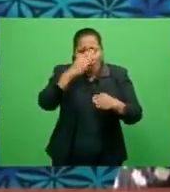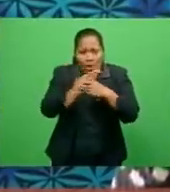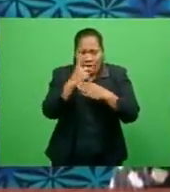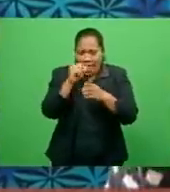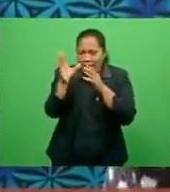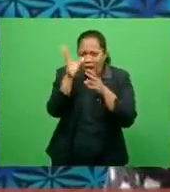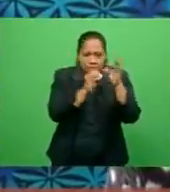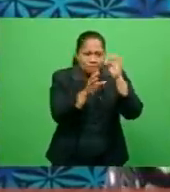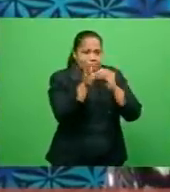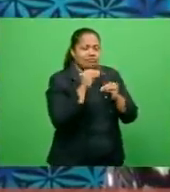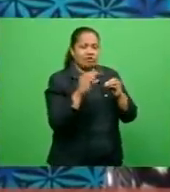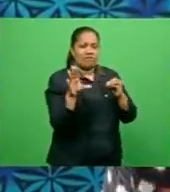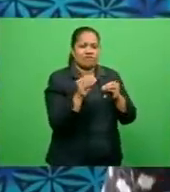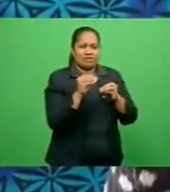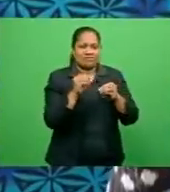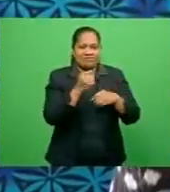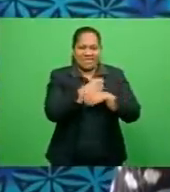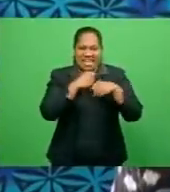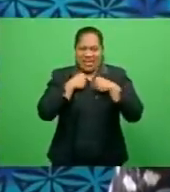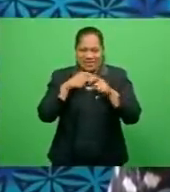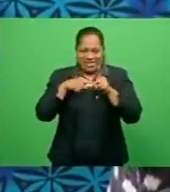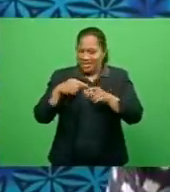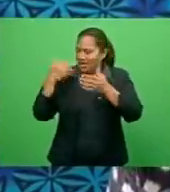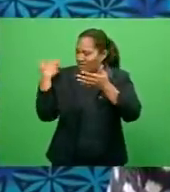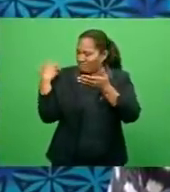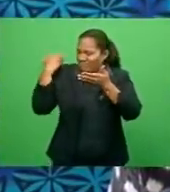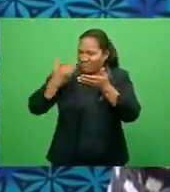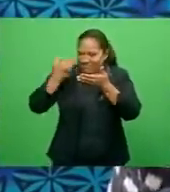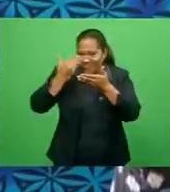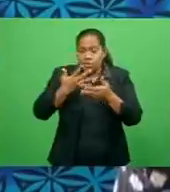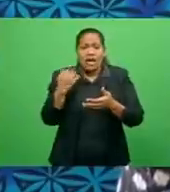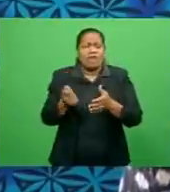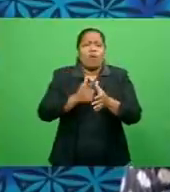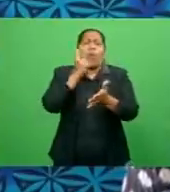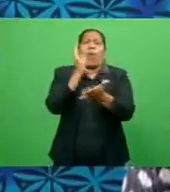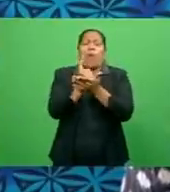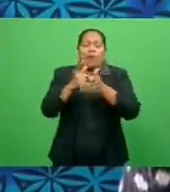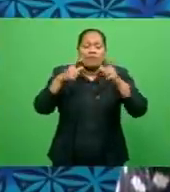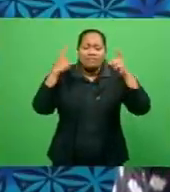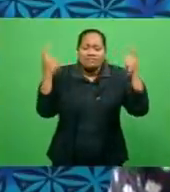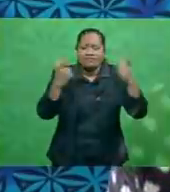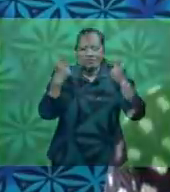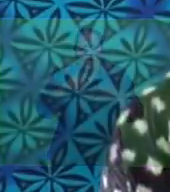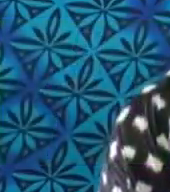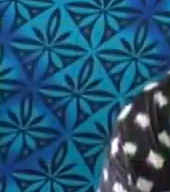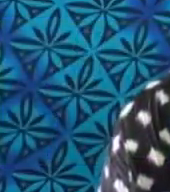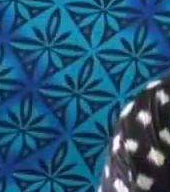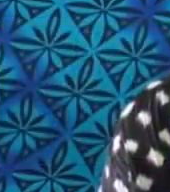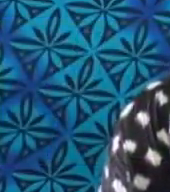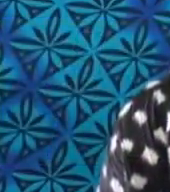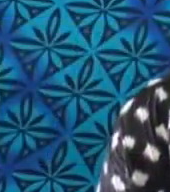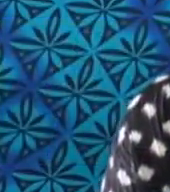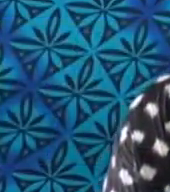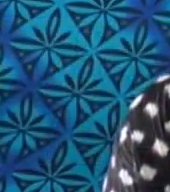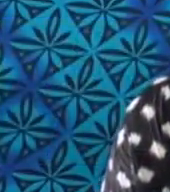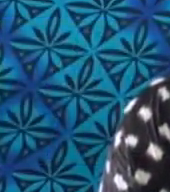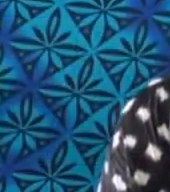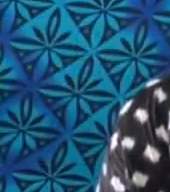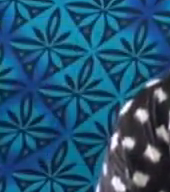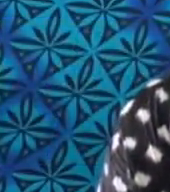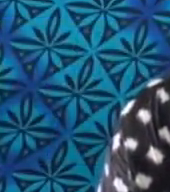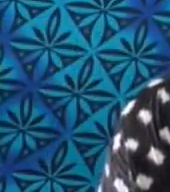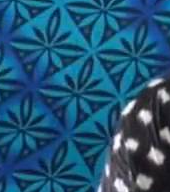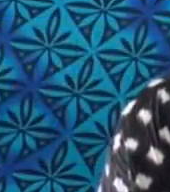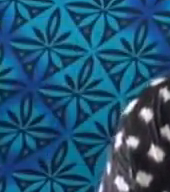from our turbulent years. We have had a lot to celebrate, and I hope that we will also take the opportunity to learn